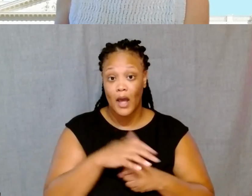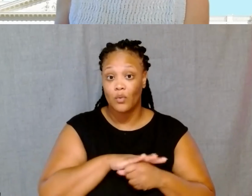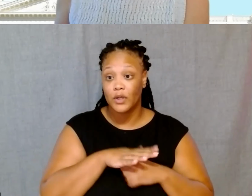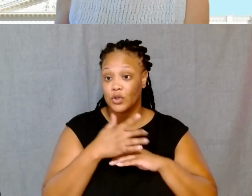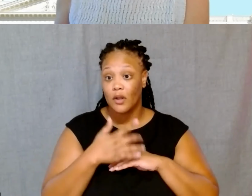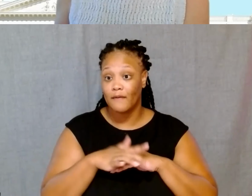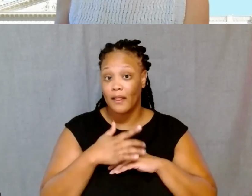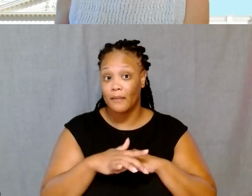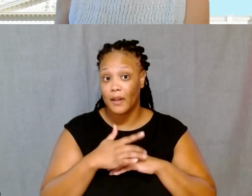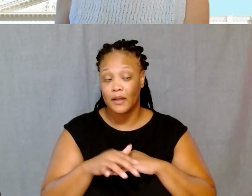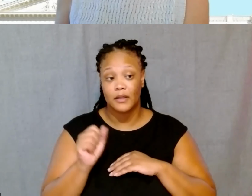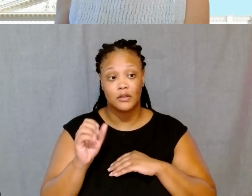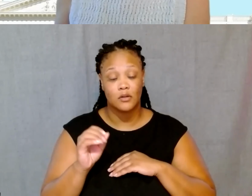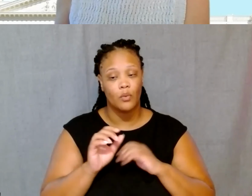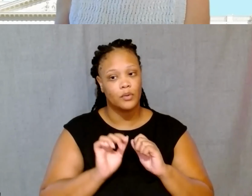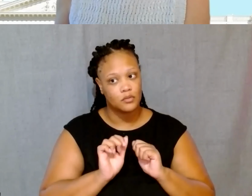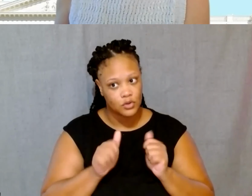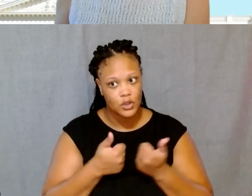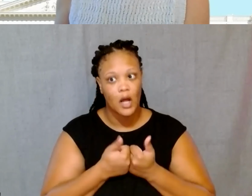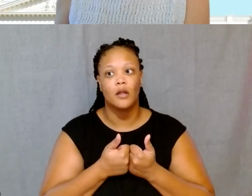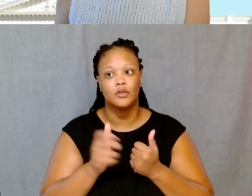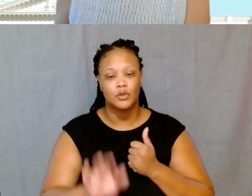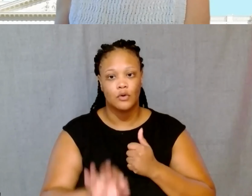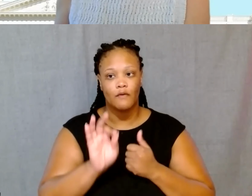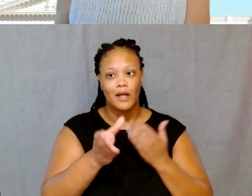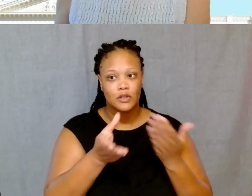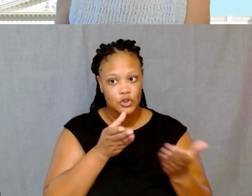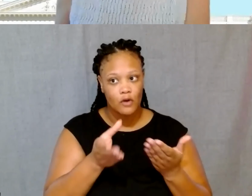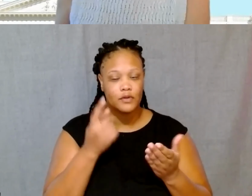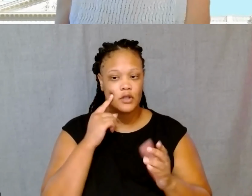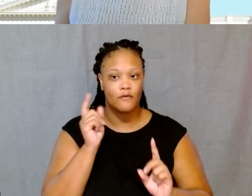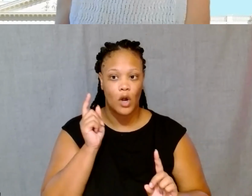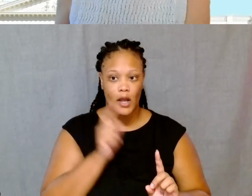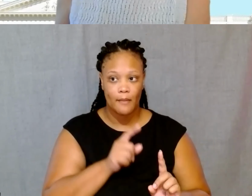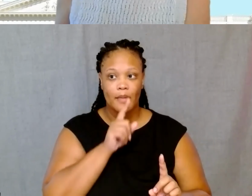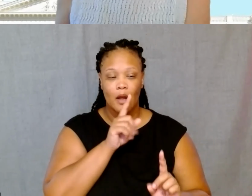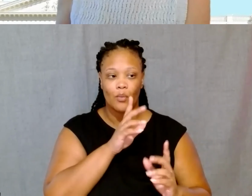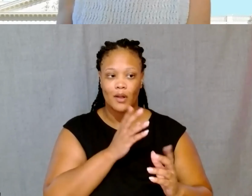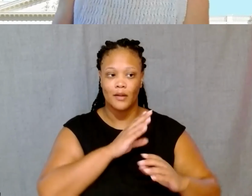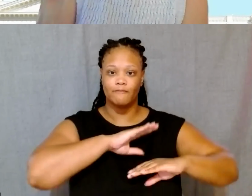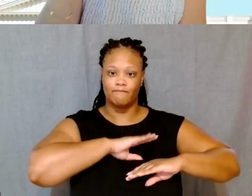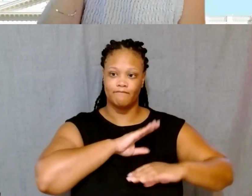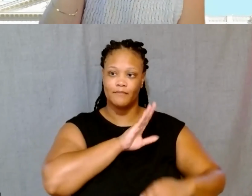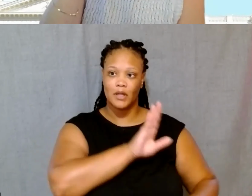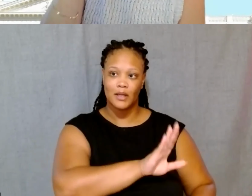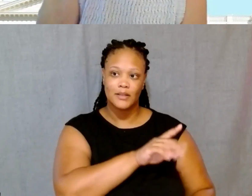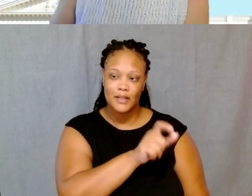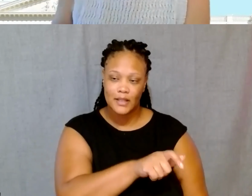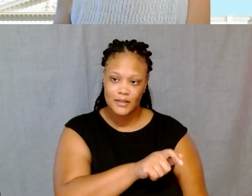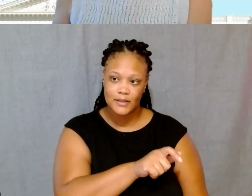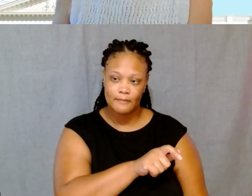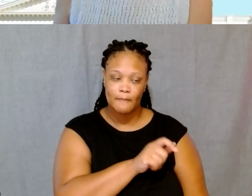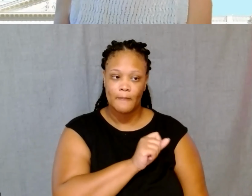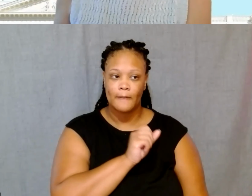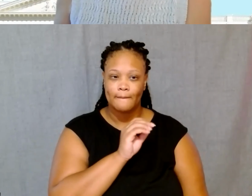So it's challenging finding services for him that really fit his need.